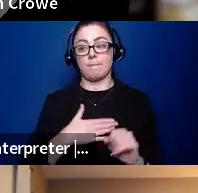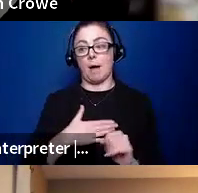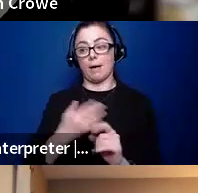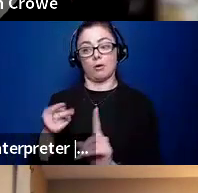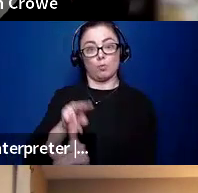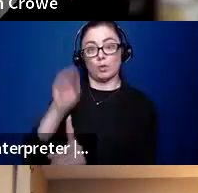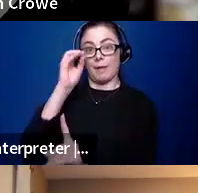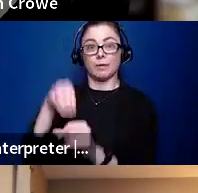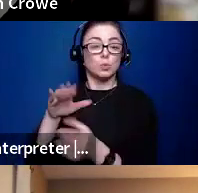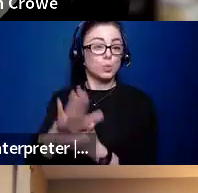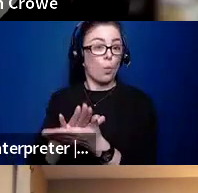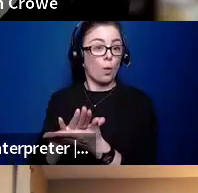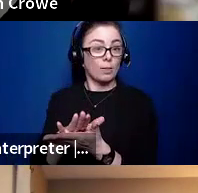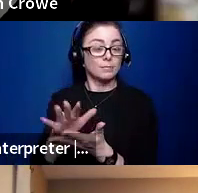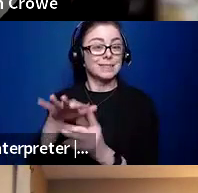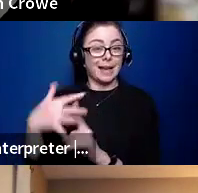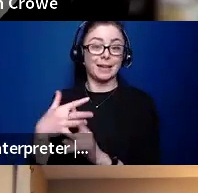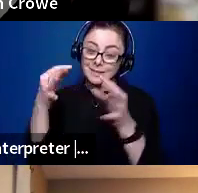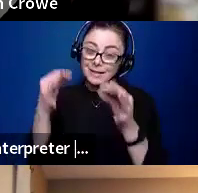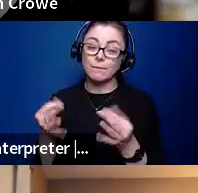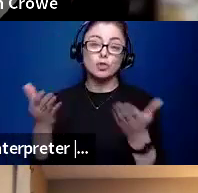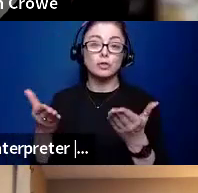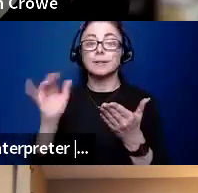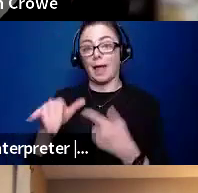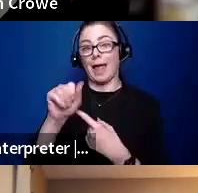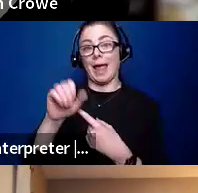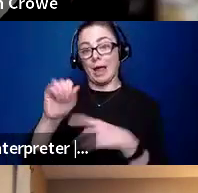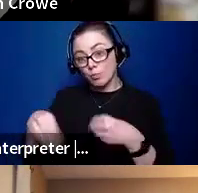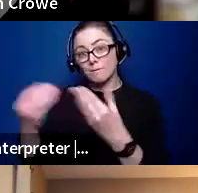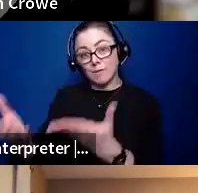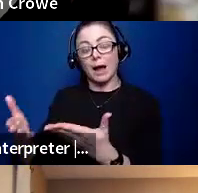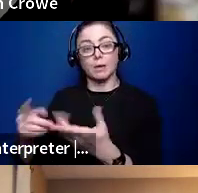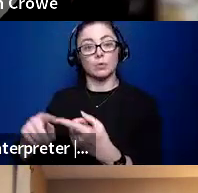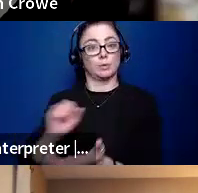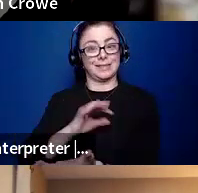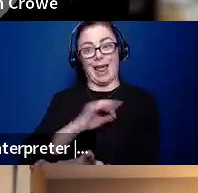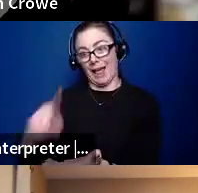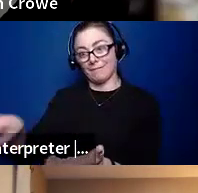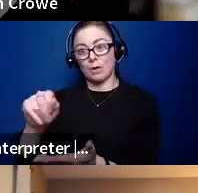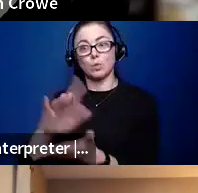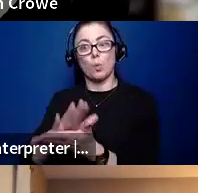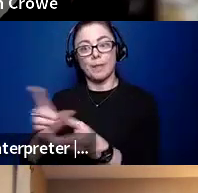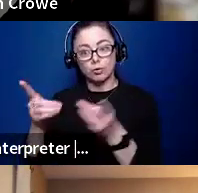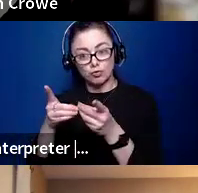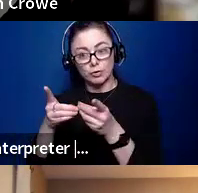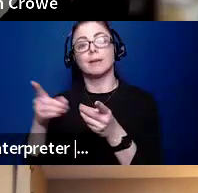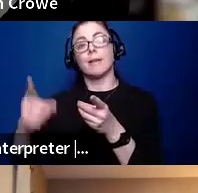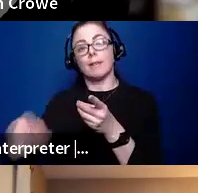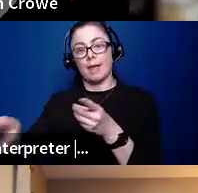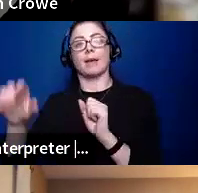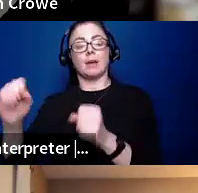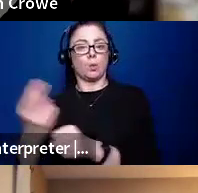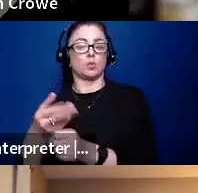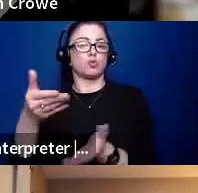setting, it's definitely the services that the AEAs provide to staff at school districts that then they can in turn use to serve